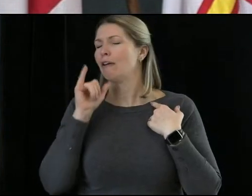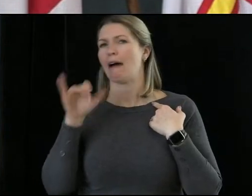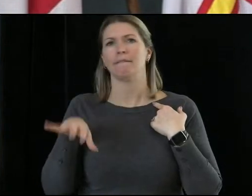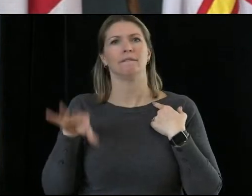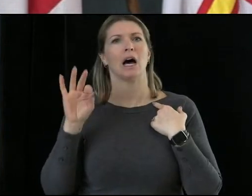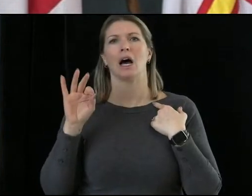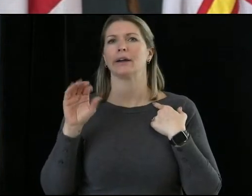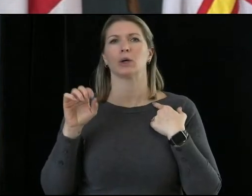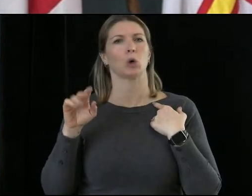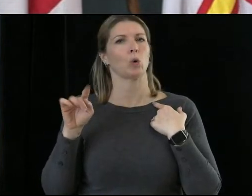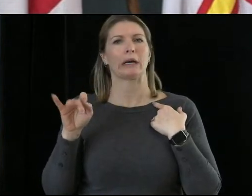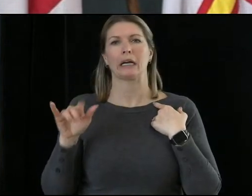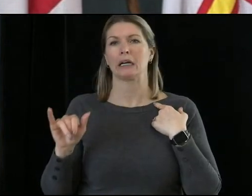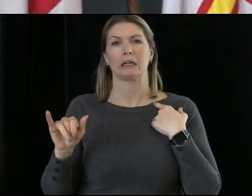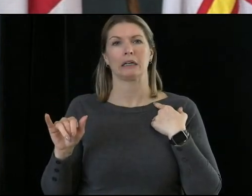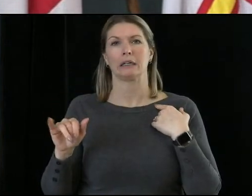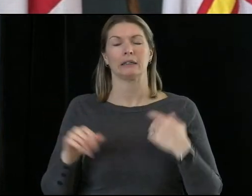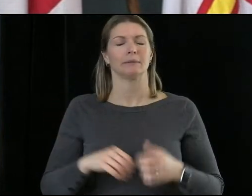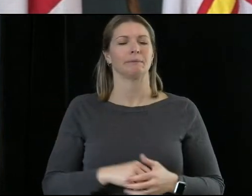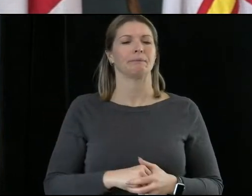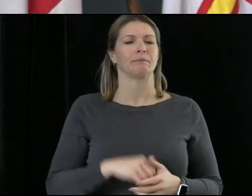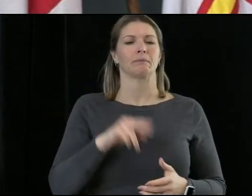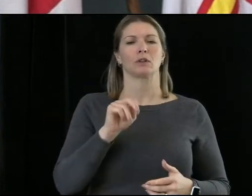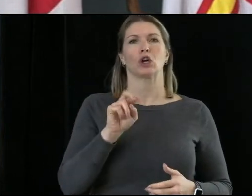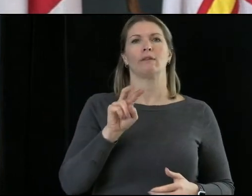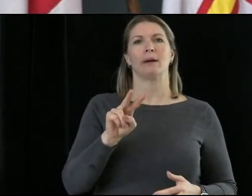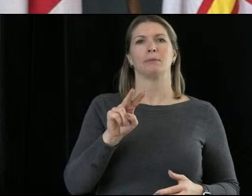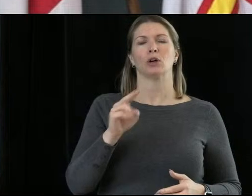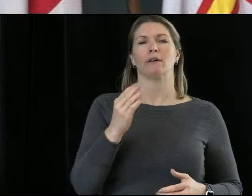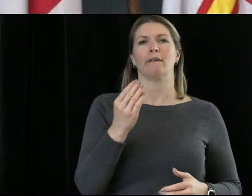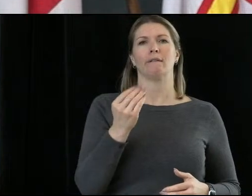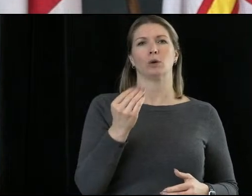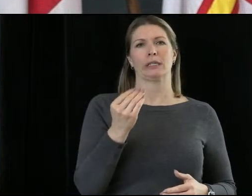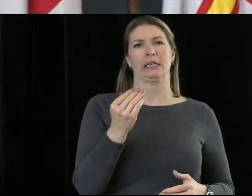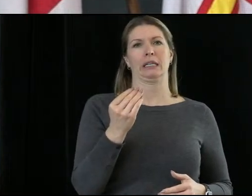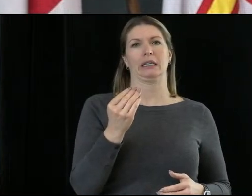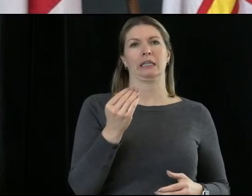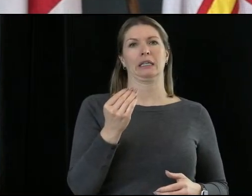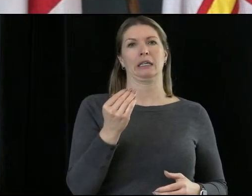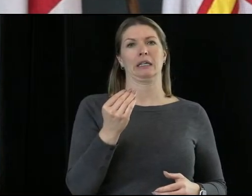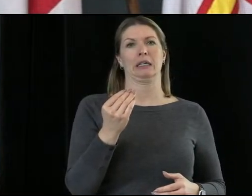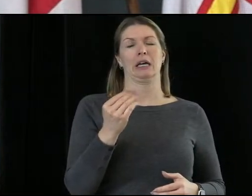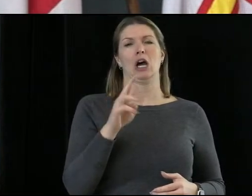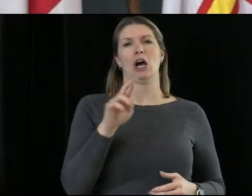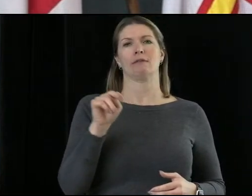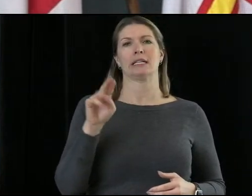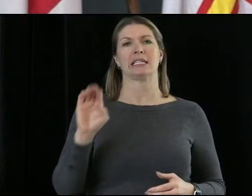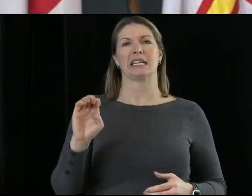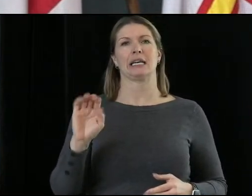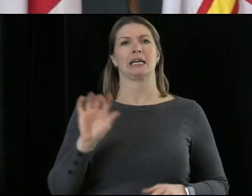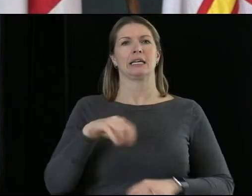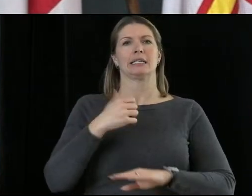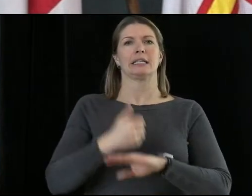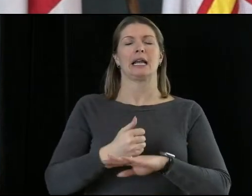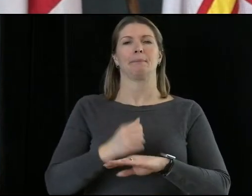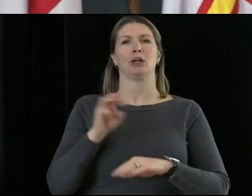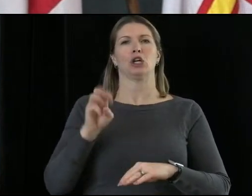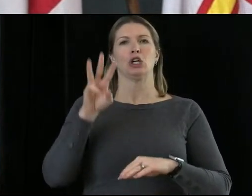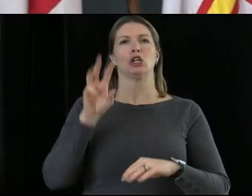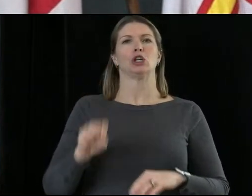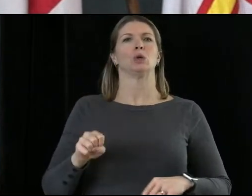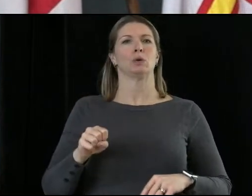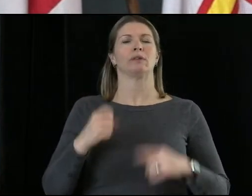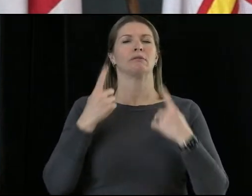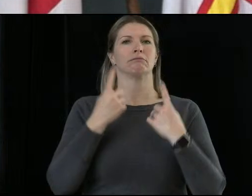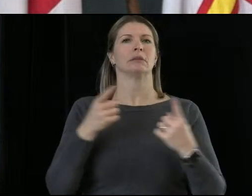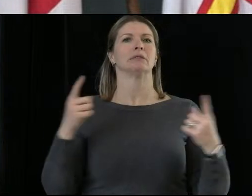Next, please. November 14th, the RNC held a news conference with our family and with